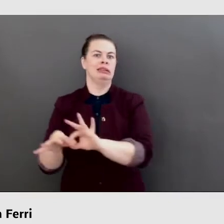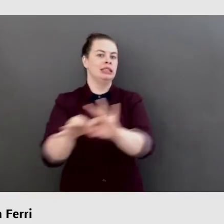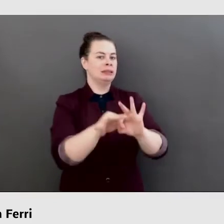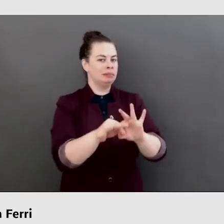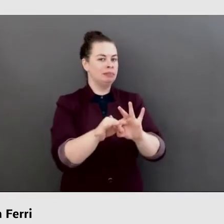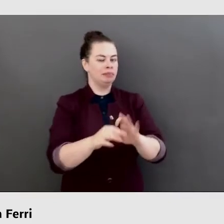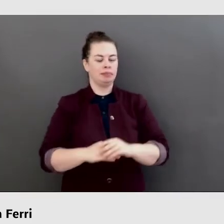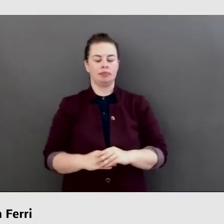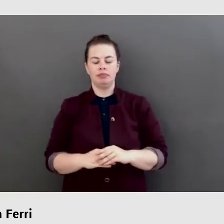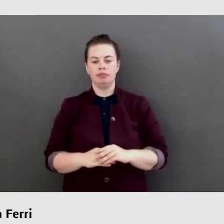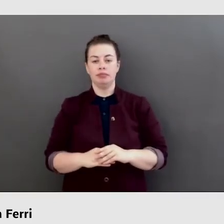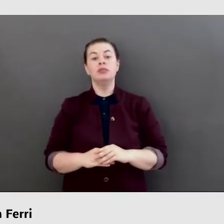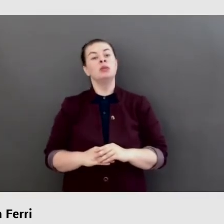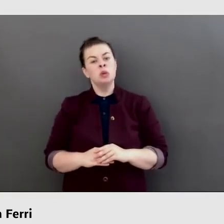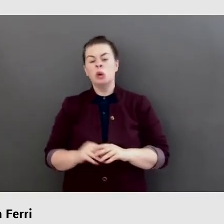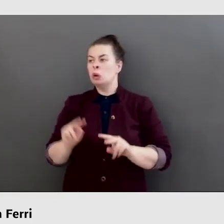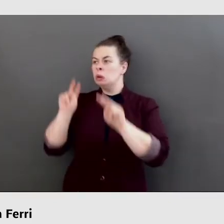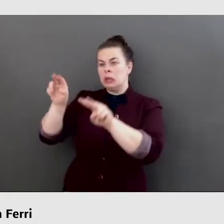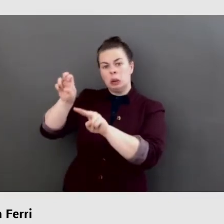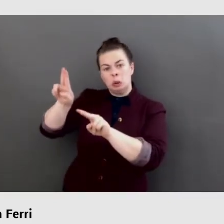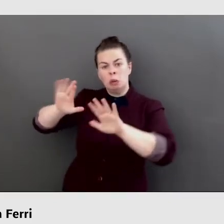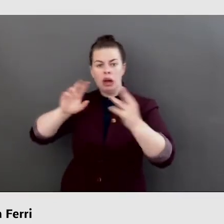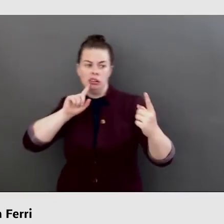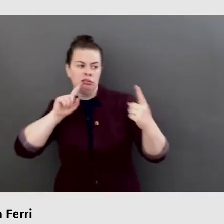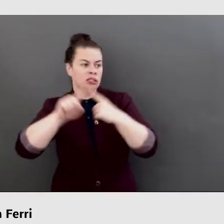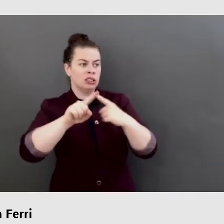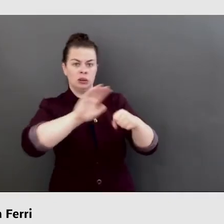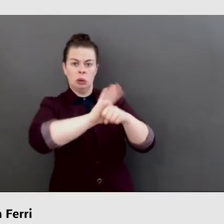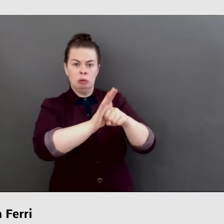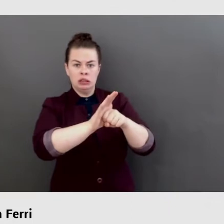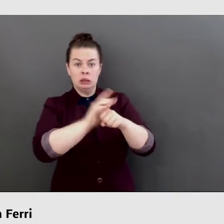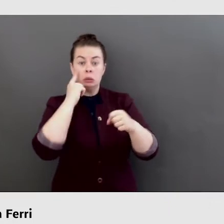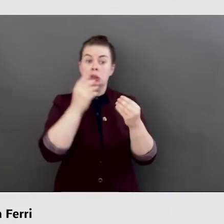From what has been done and what has not been done yet, we